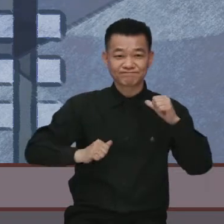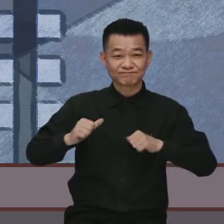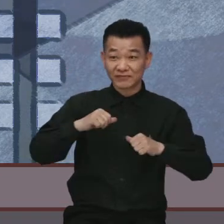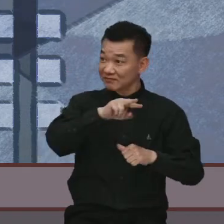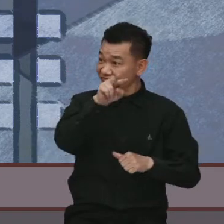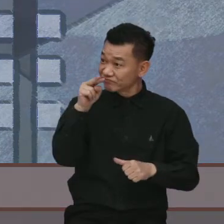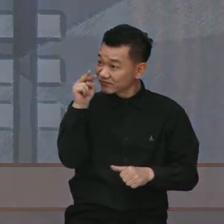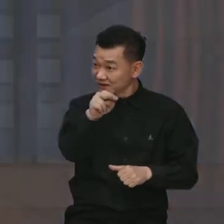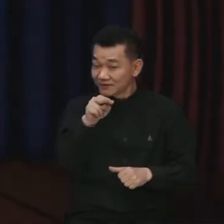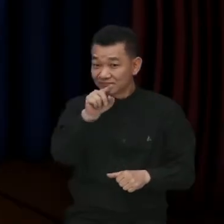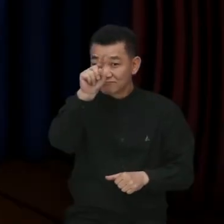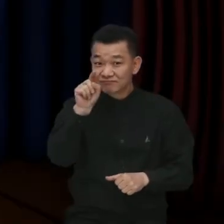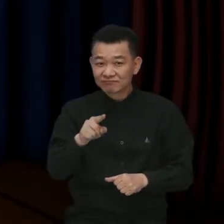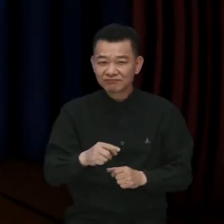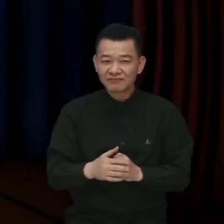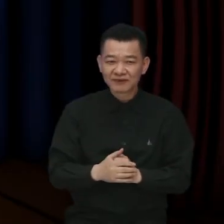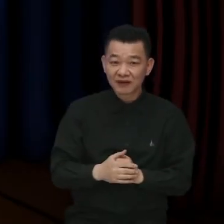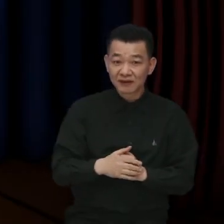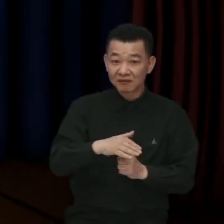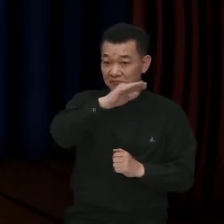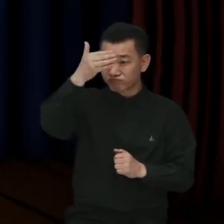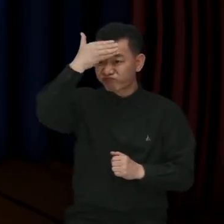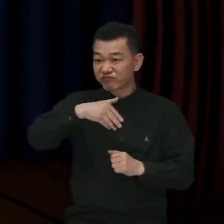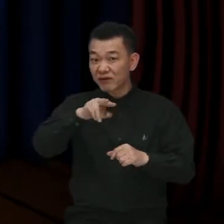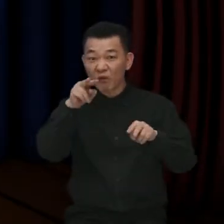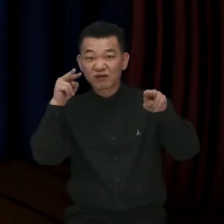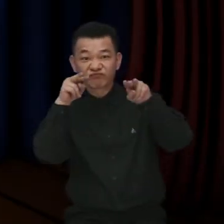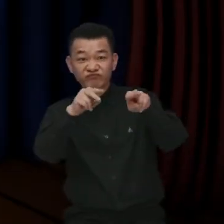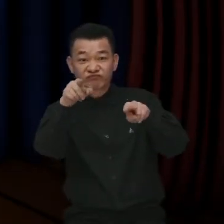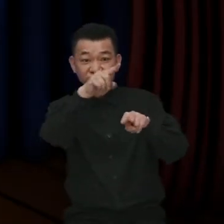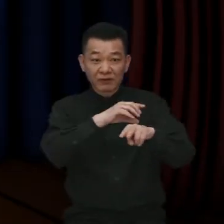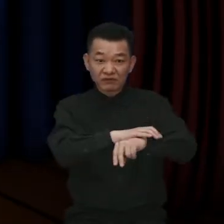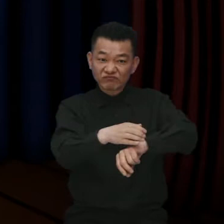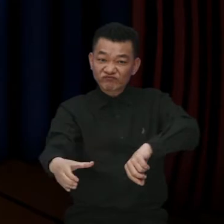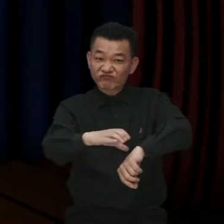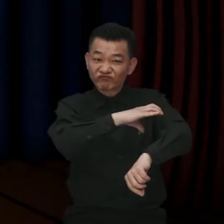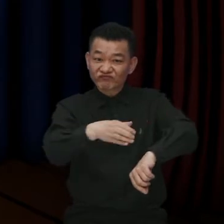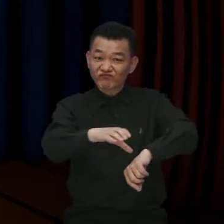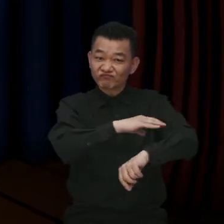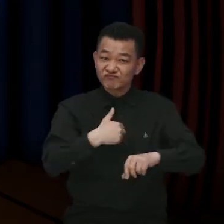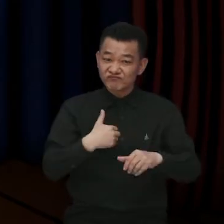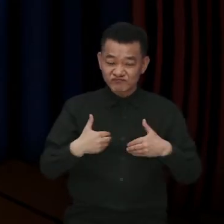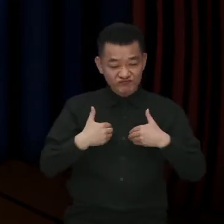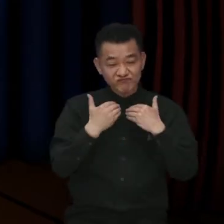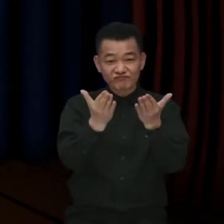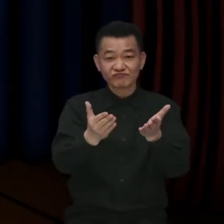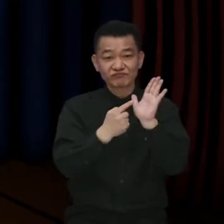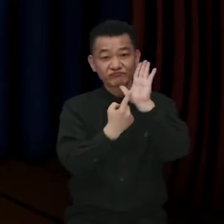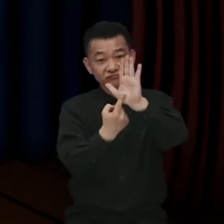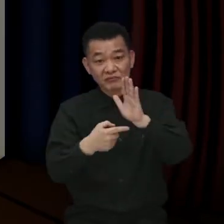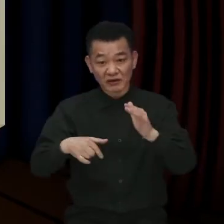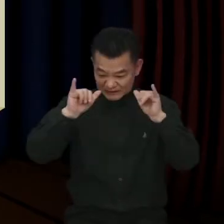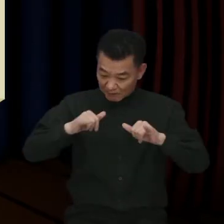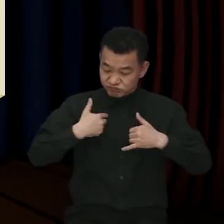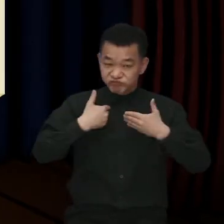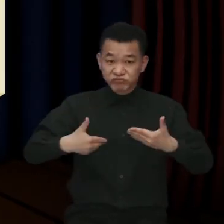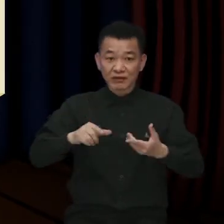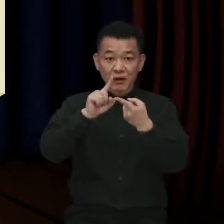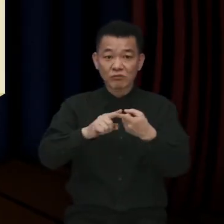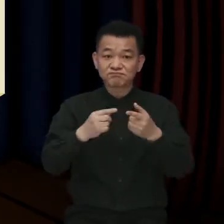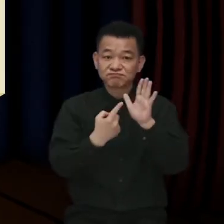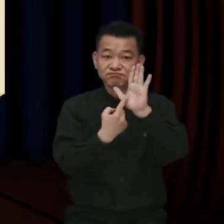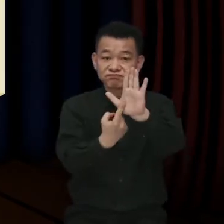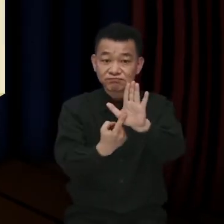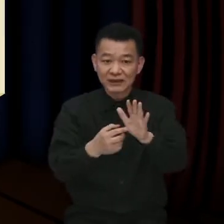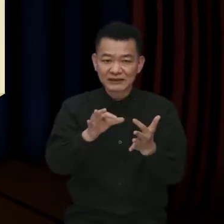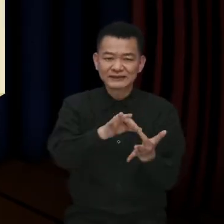you think? Showing her leg as it is in front of people without wearing prosthetic limb. It is a method of